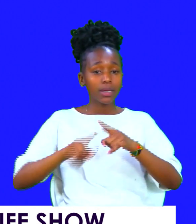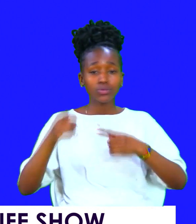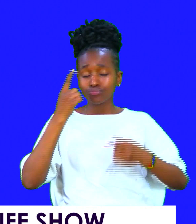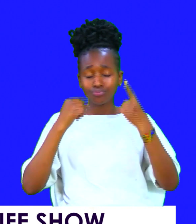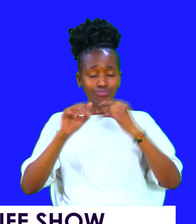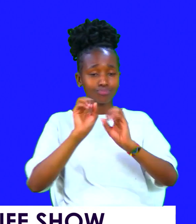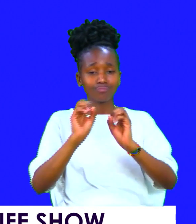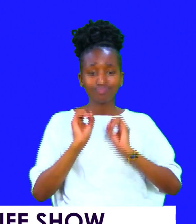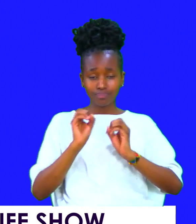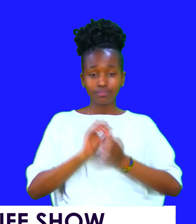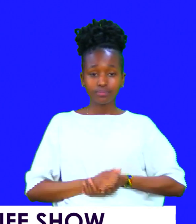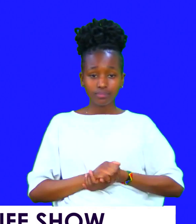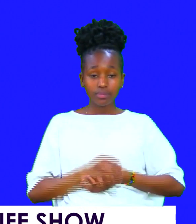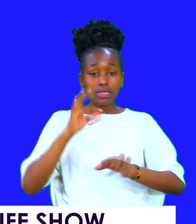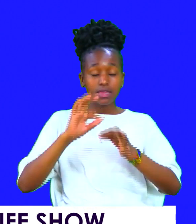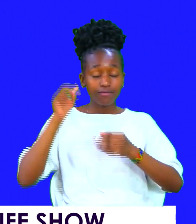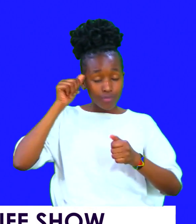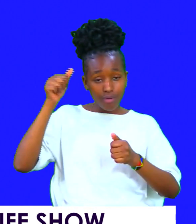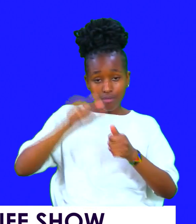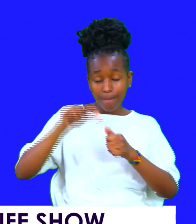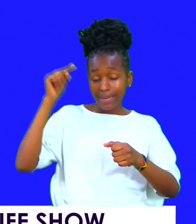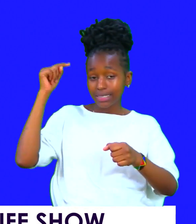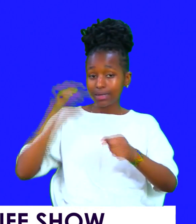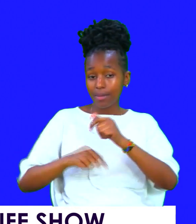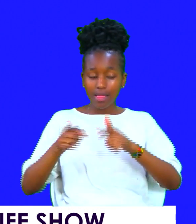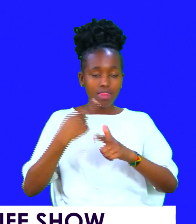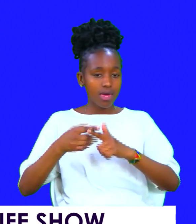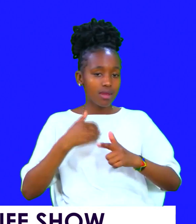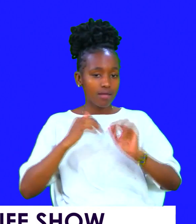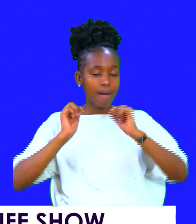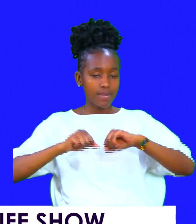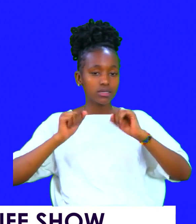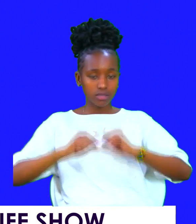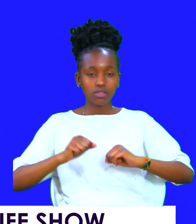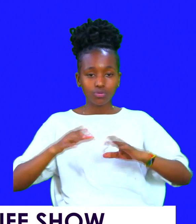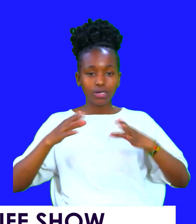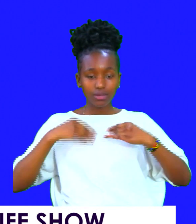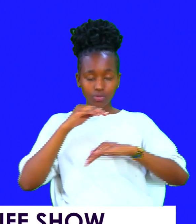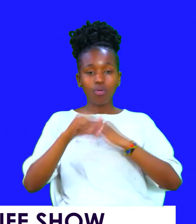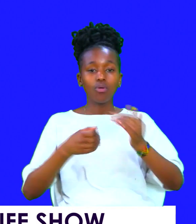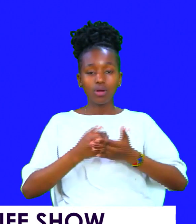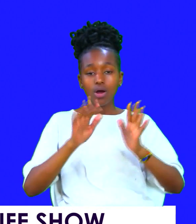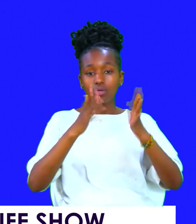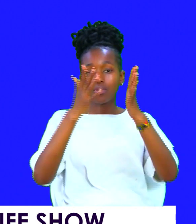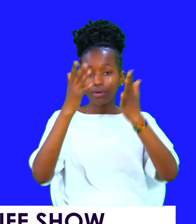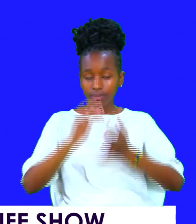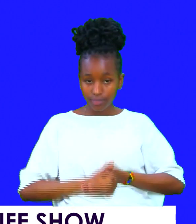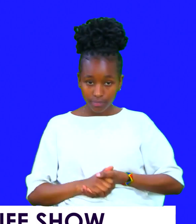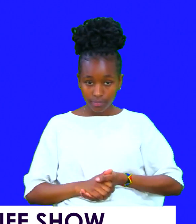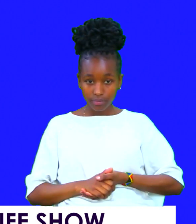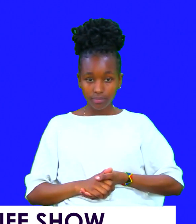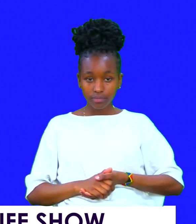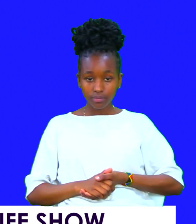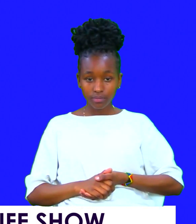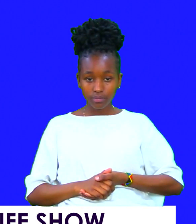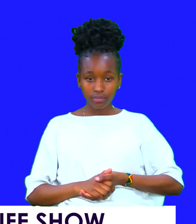If you remember the deep, you will have the ability to bear the glory wherever you rise.